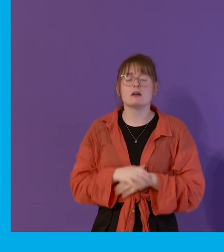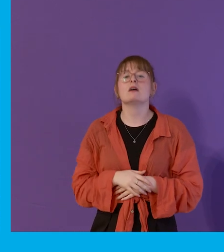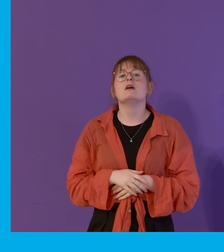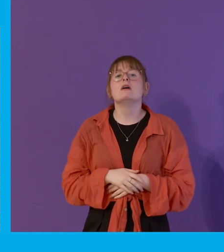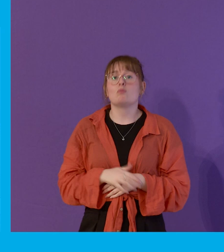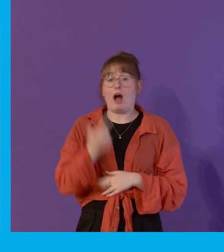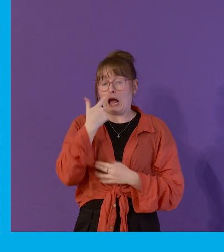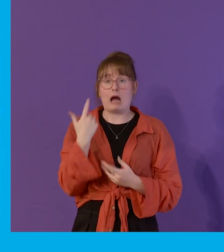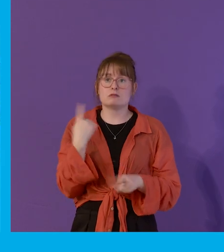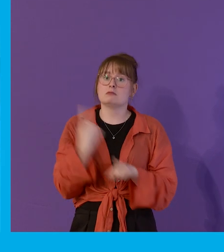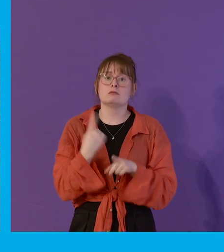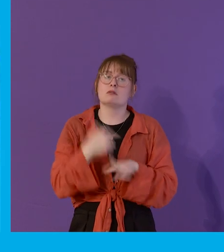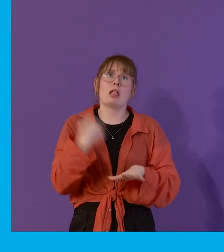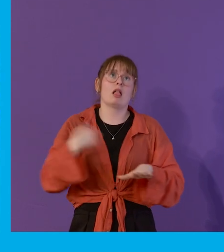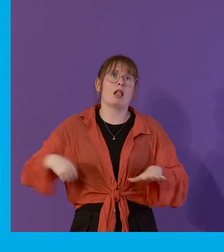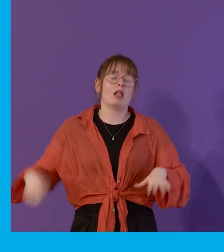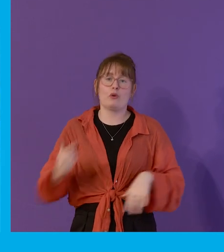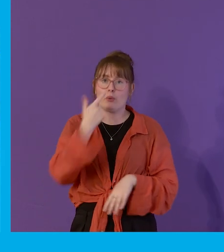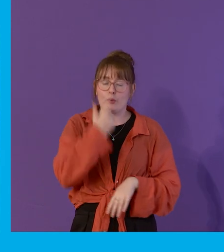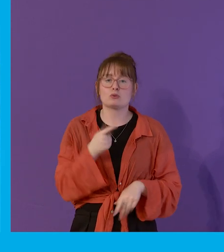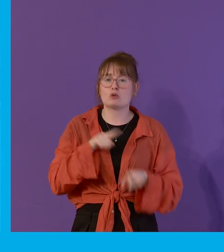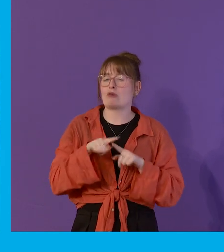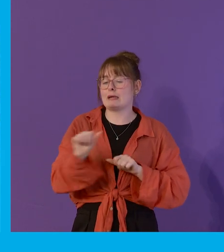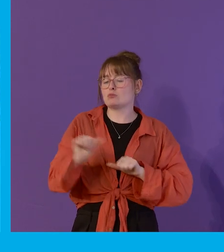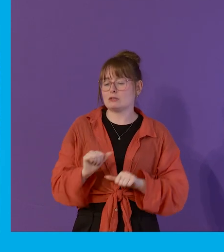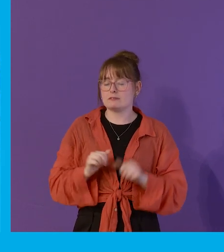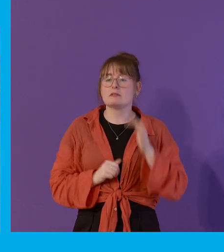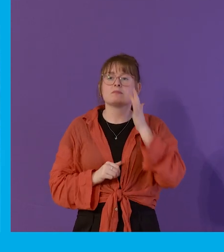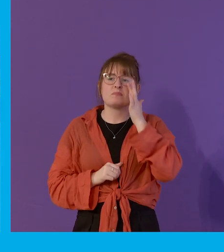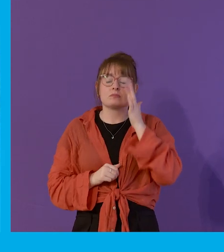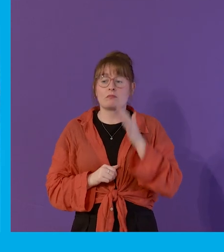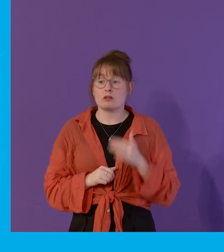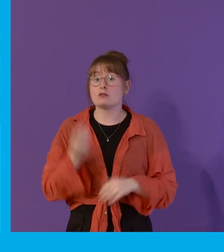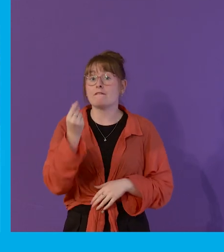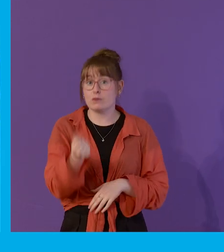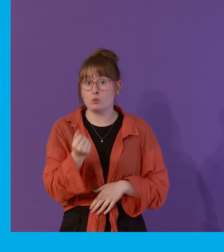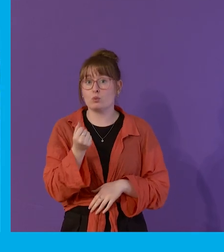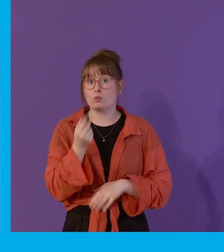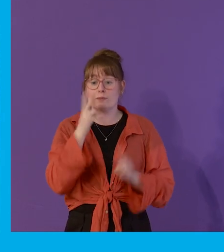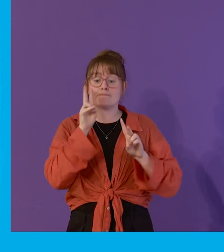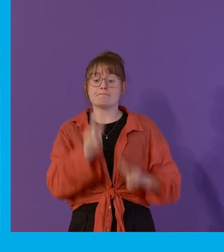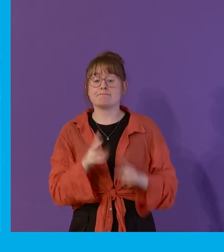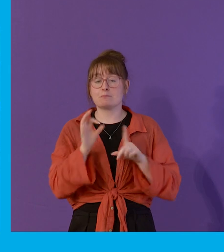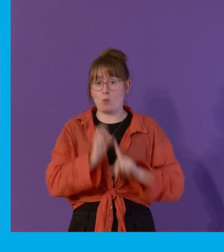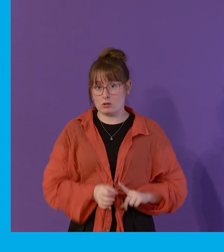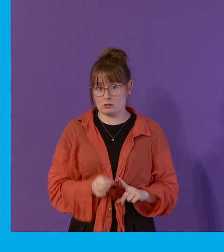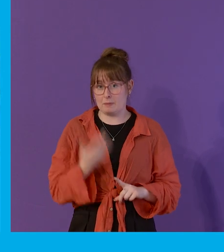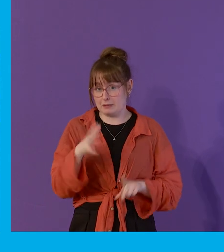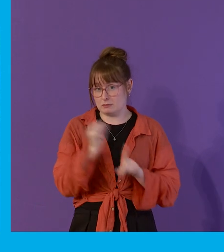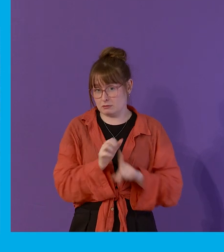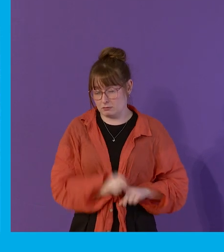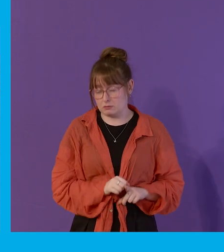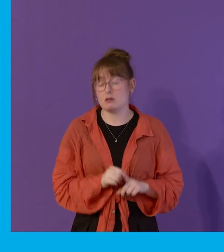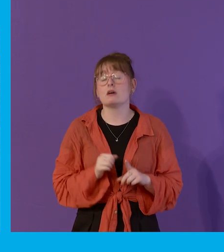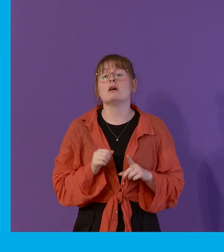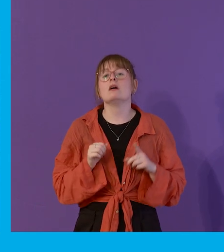because I could talk about this forever and no one wants to hear that. but just a couple of observations in general in response to both